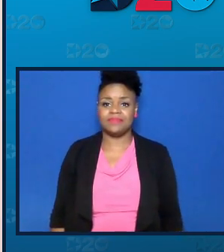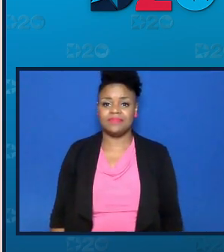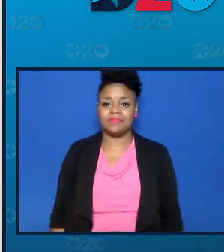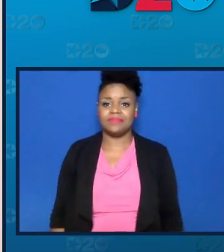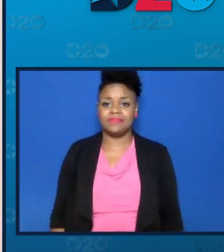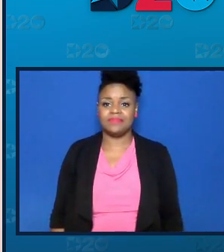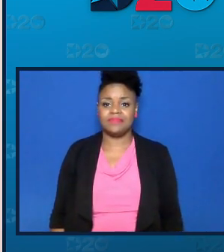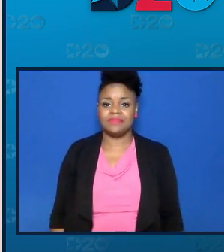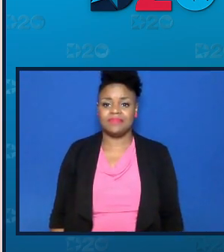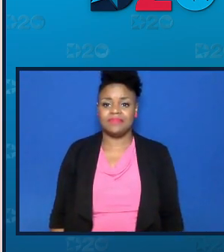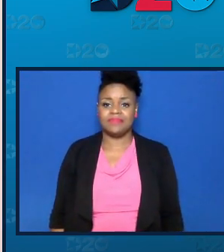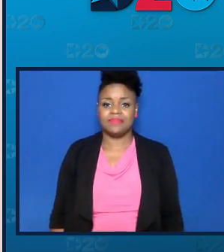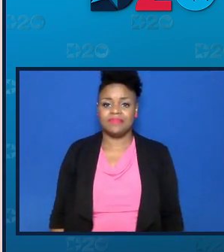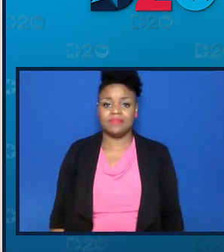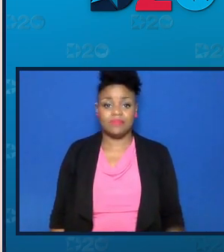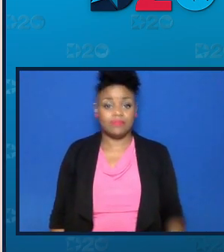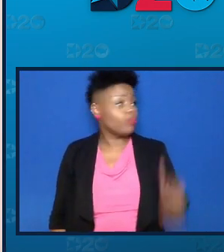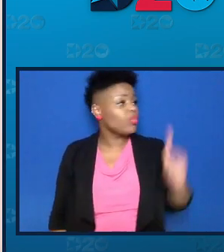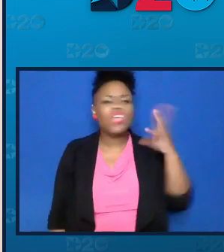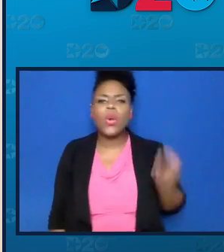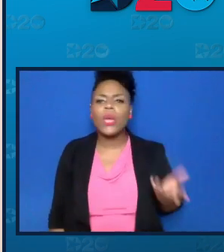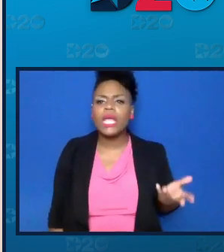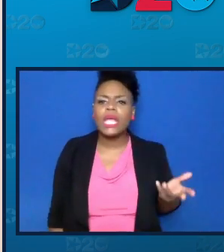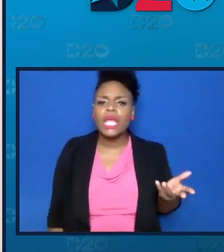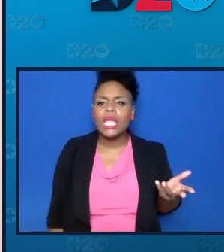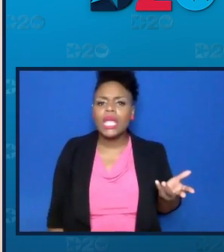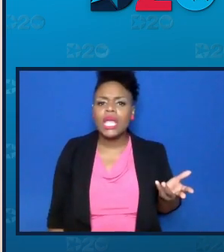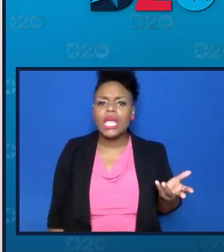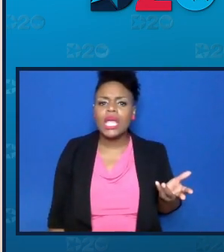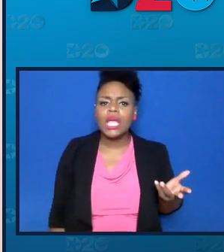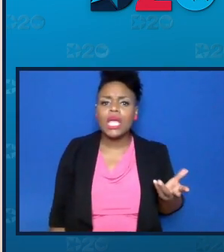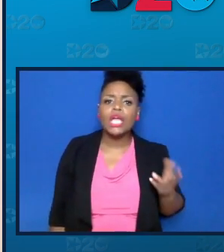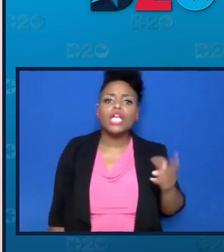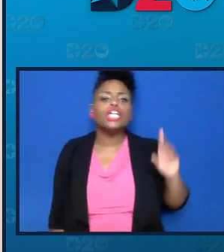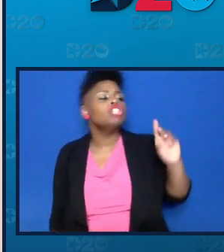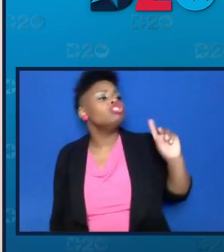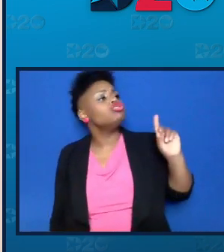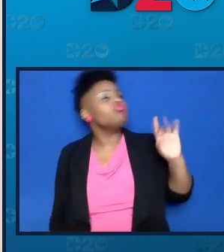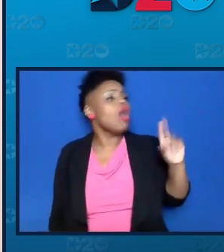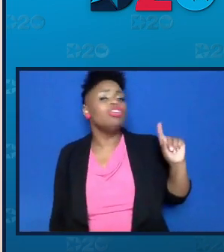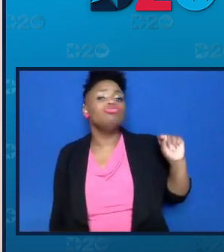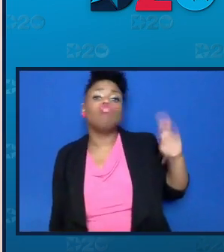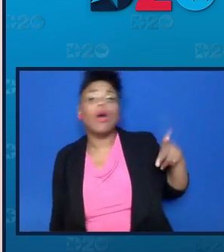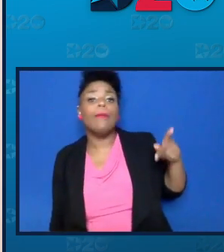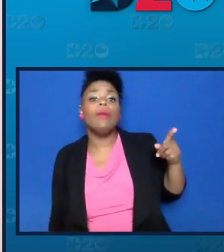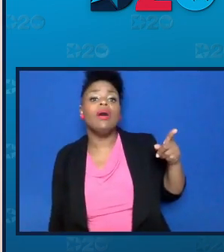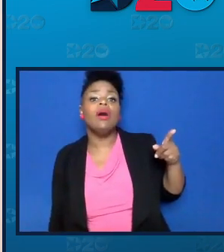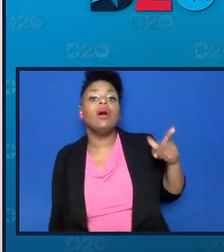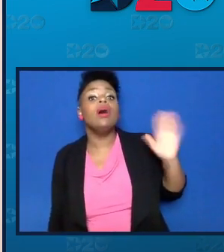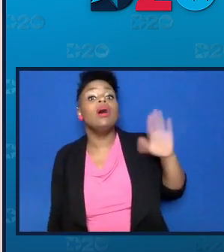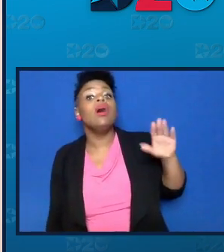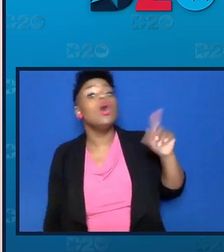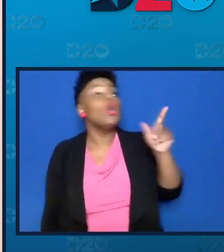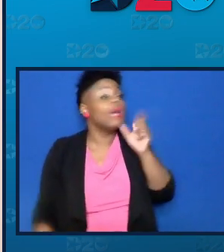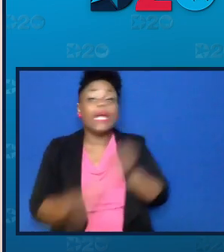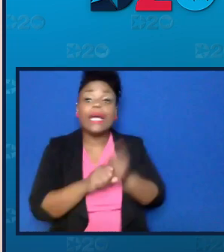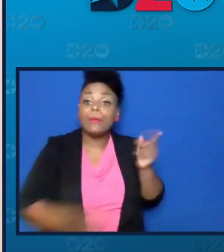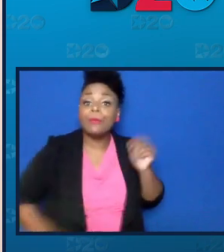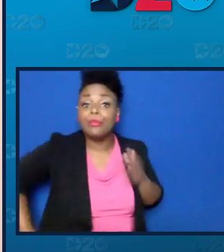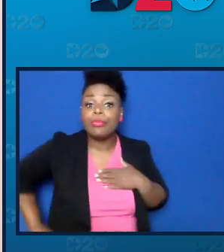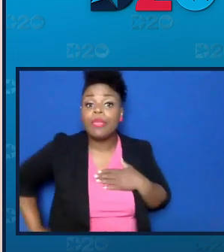Where are they going? Where are these ballots going? Who's getting them? Who is not getting